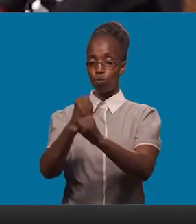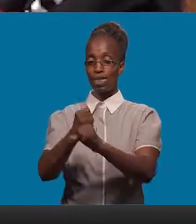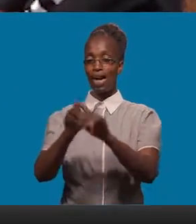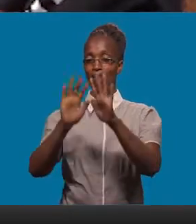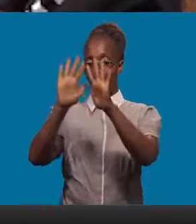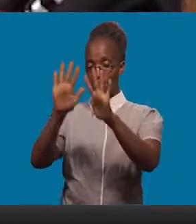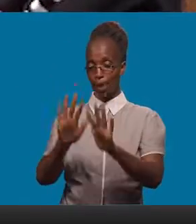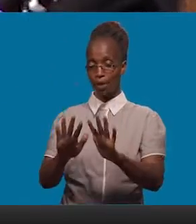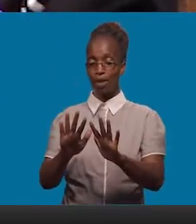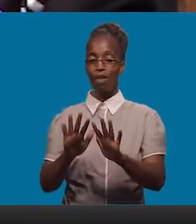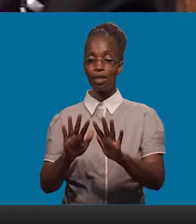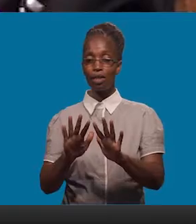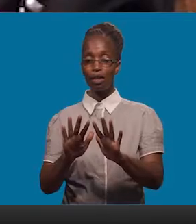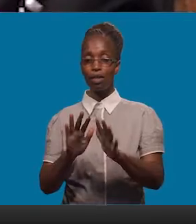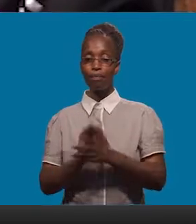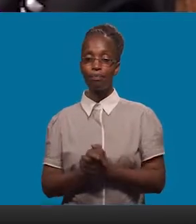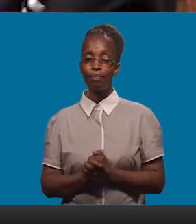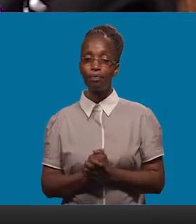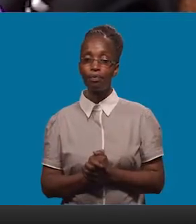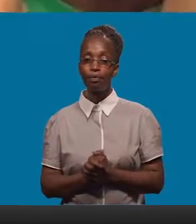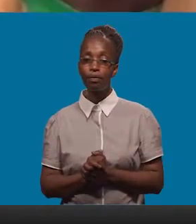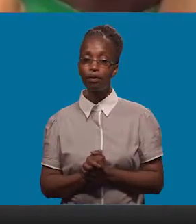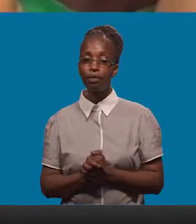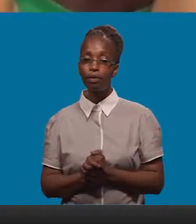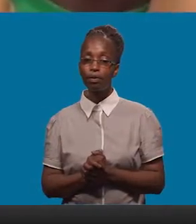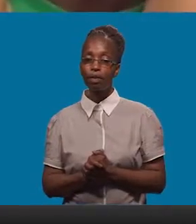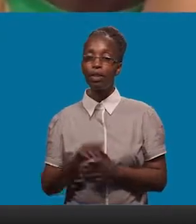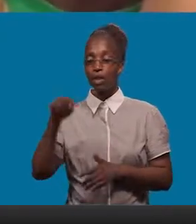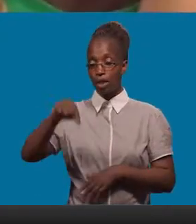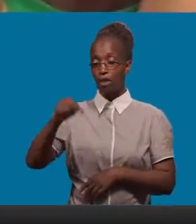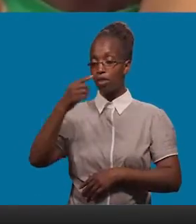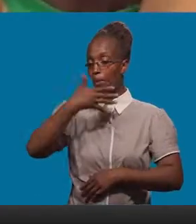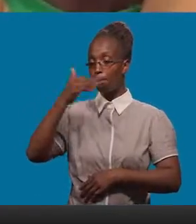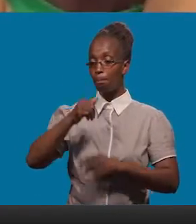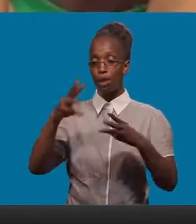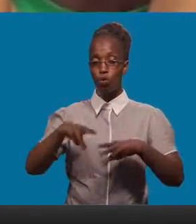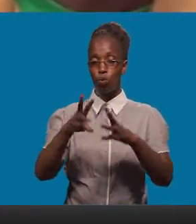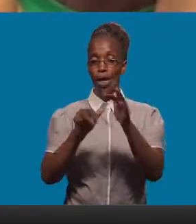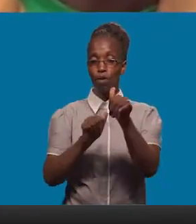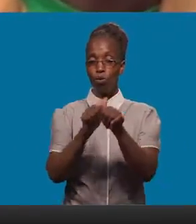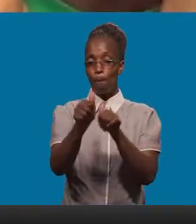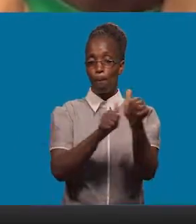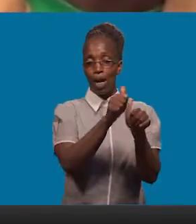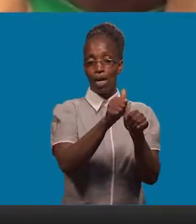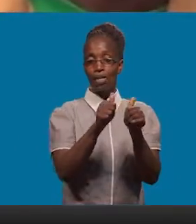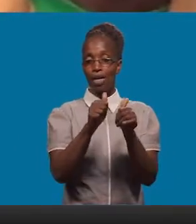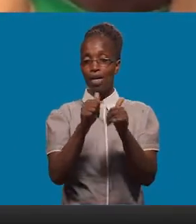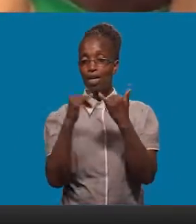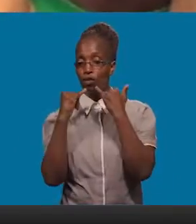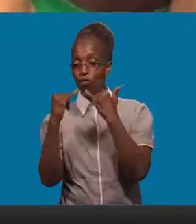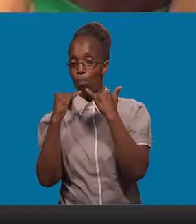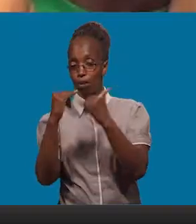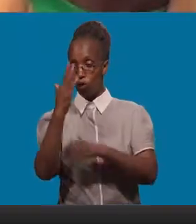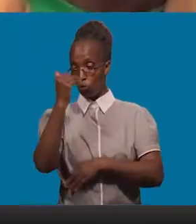way of passing across NFGM messages because it's an avenue that has not been